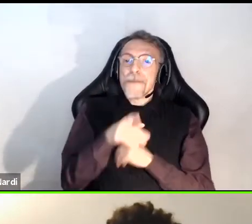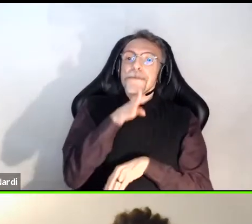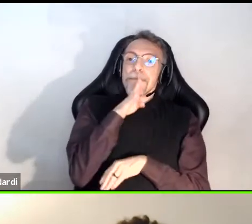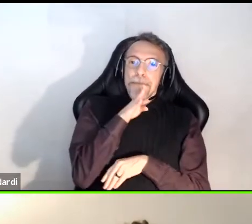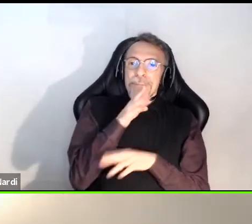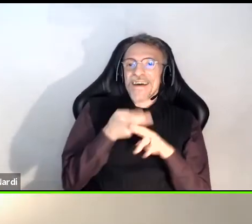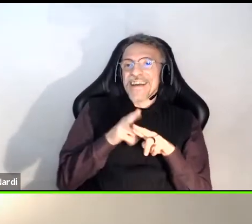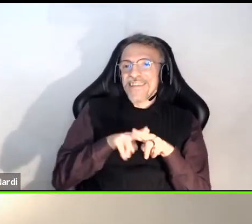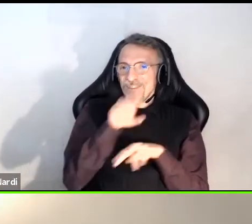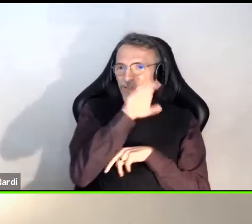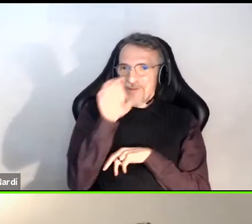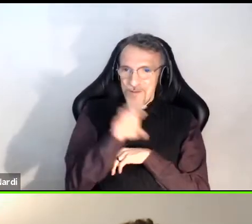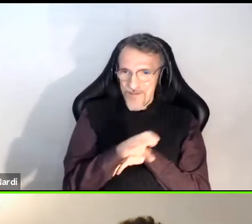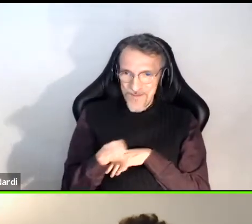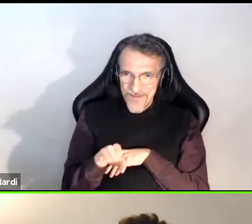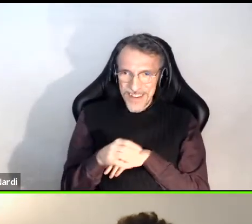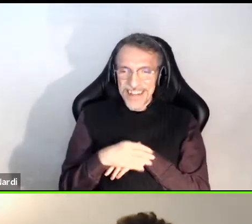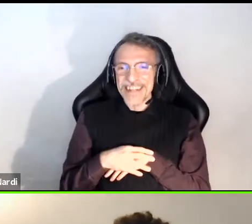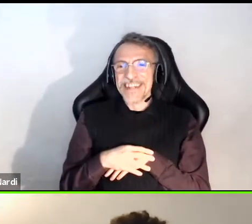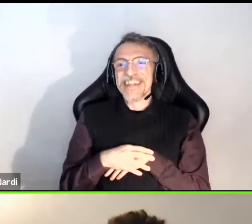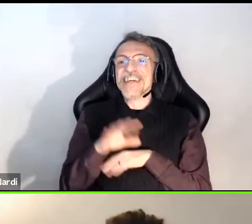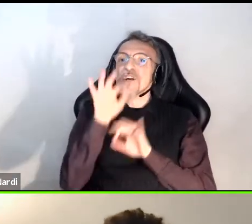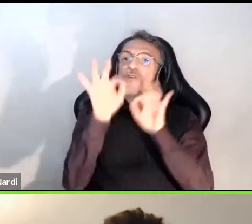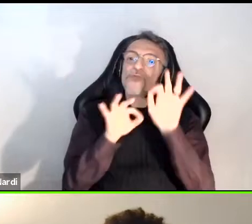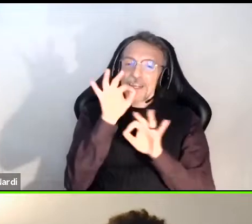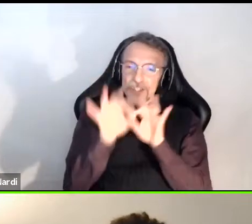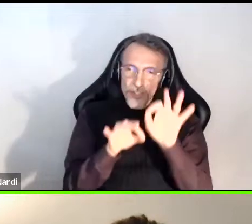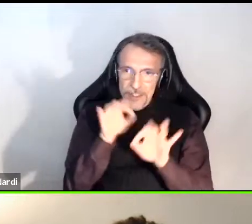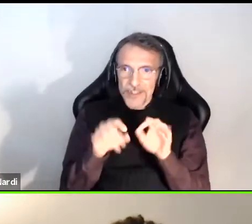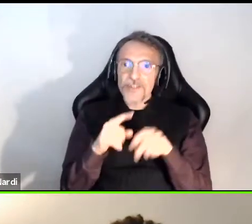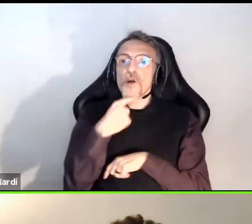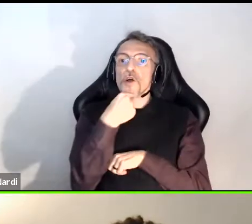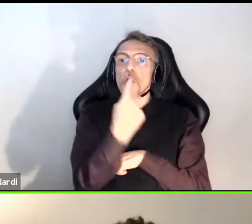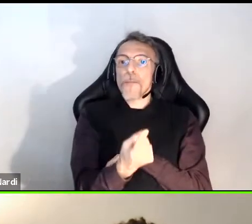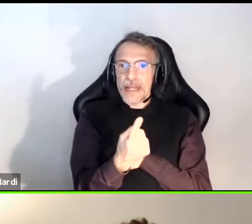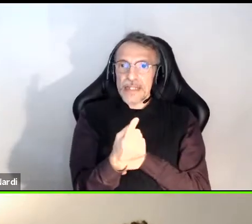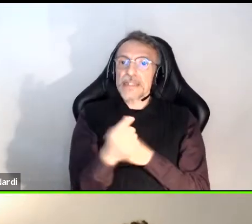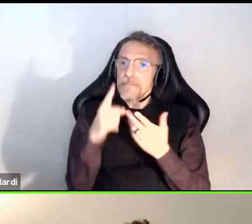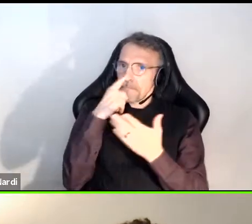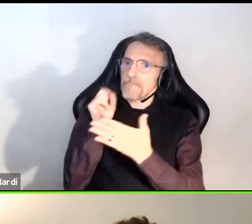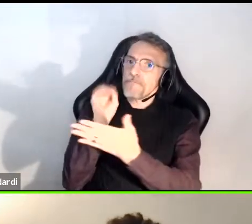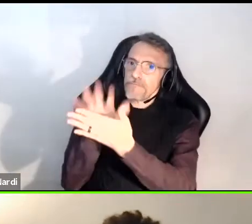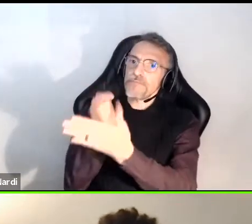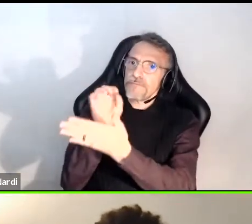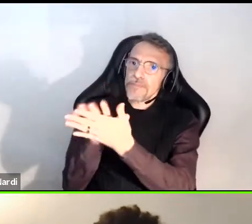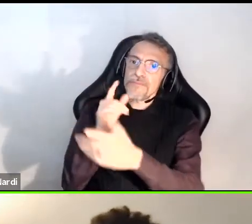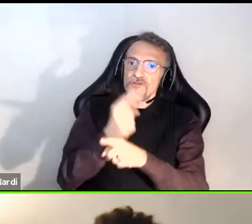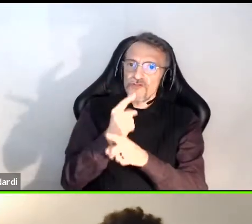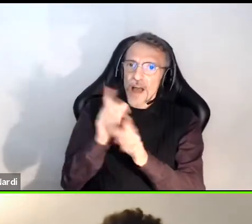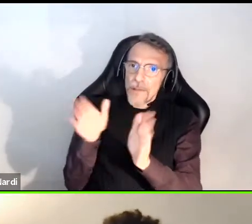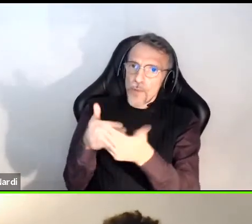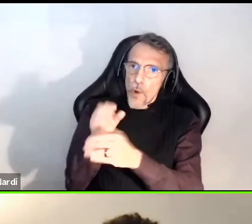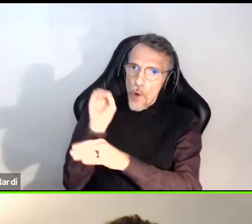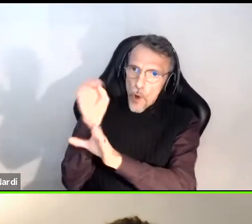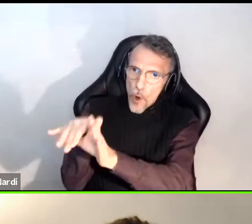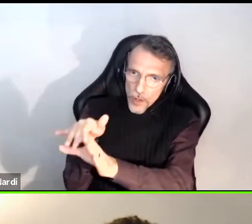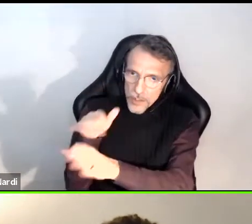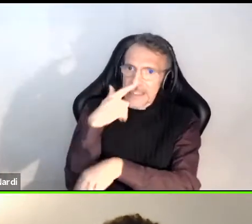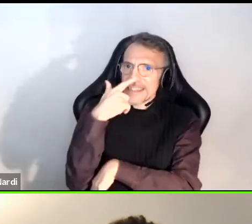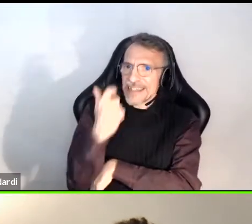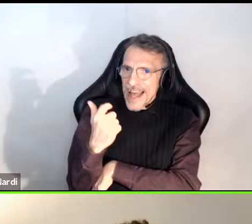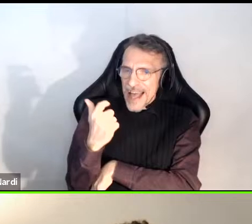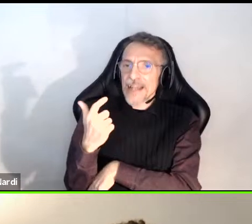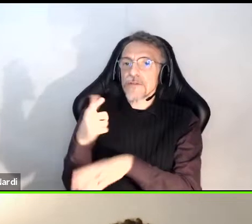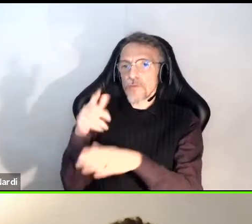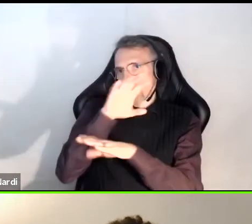Zoom. Questions and comments are most welcome from the audience. Feel free to type in questions in the chat box in